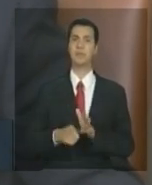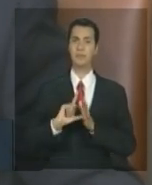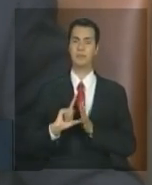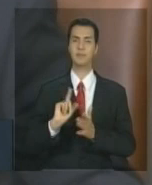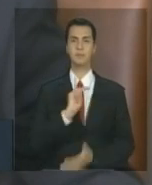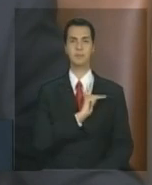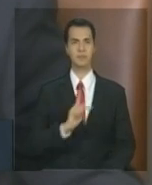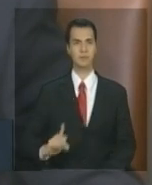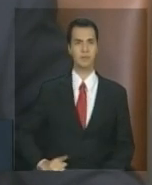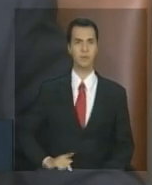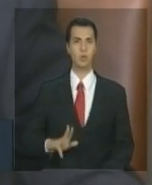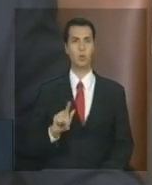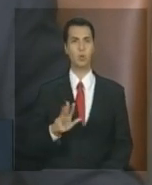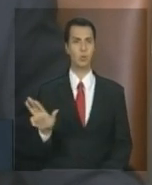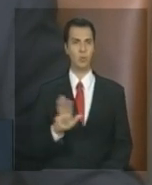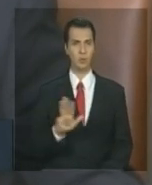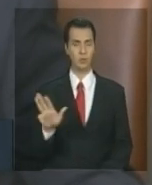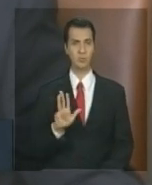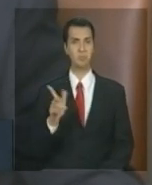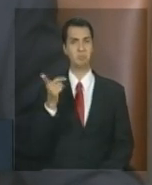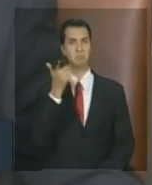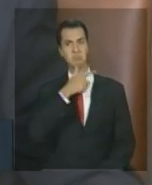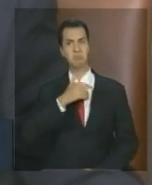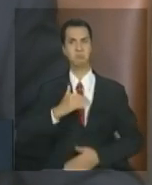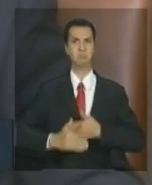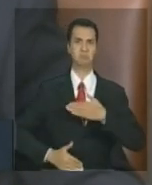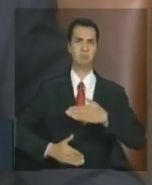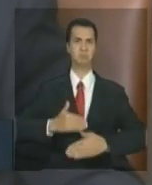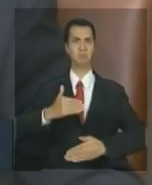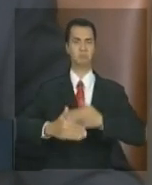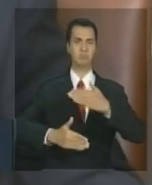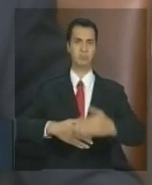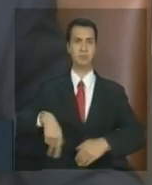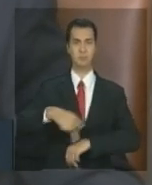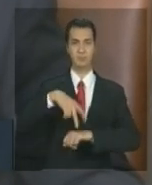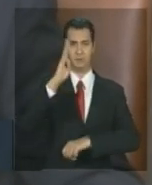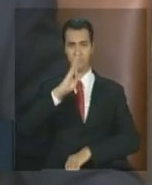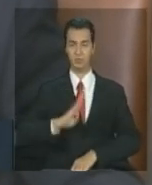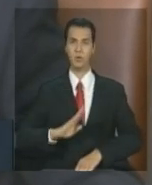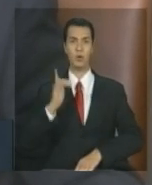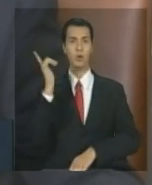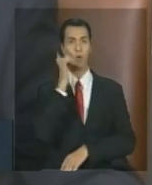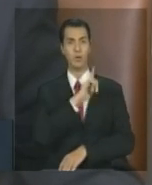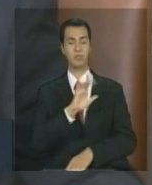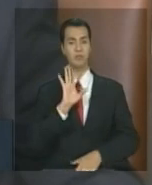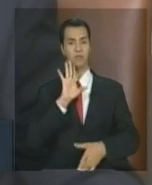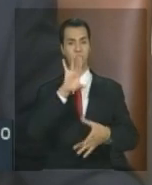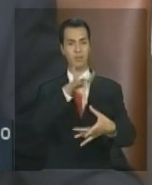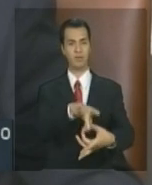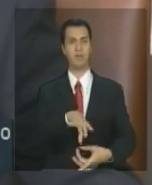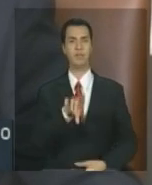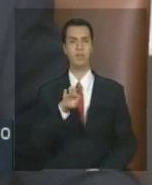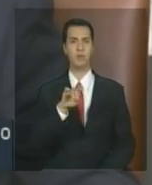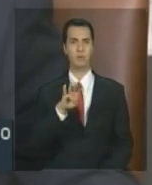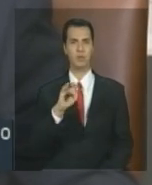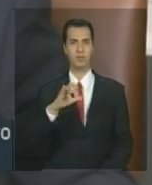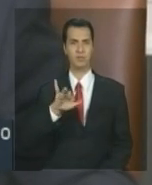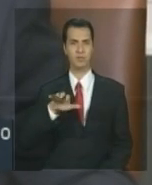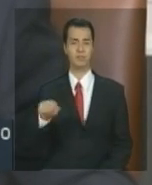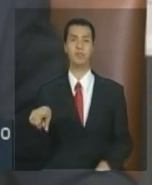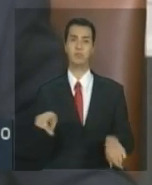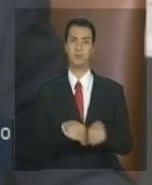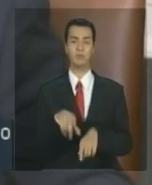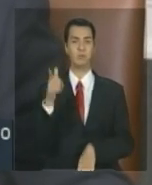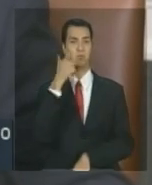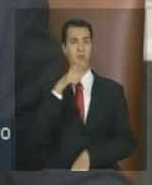predecessor, o presidente Lula, um país que evoluiu em direção à democracia, certamente, e realizou um